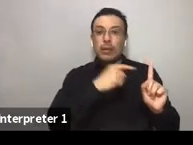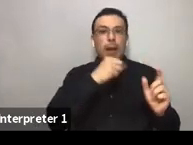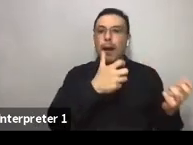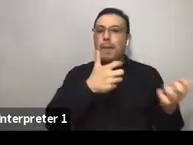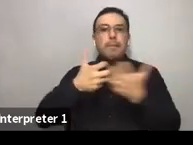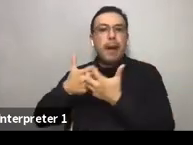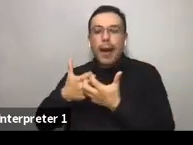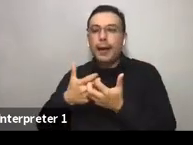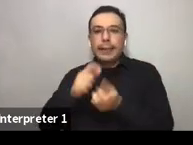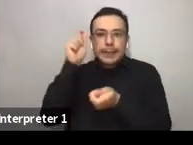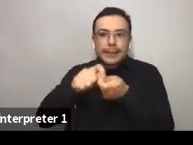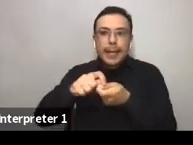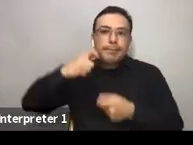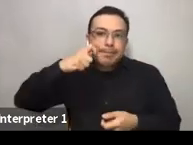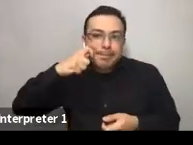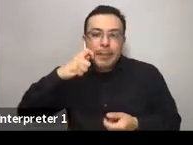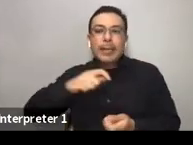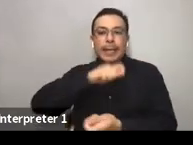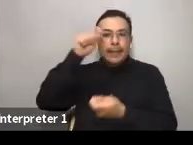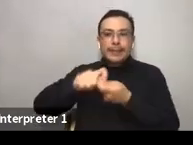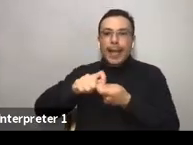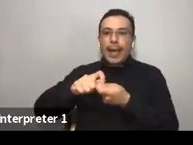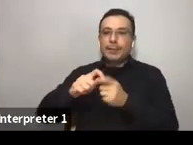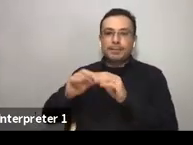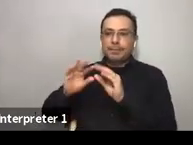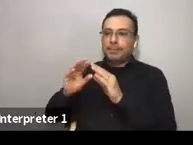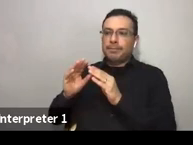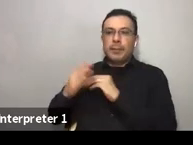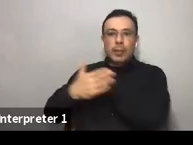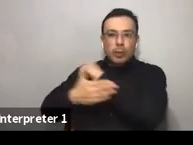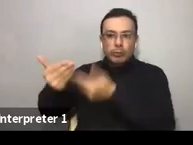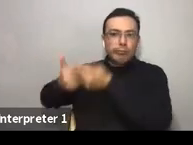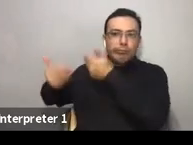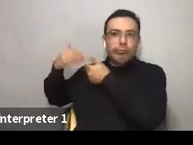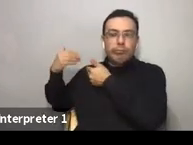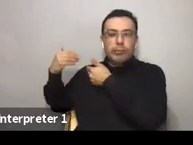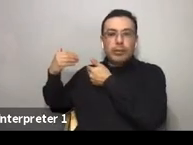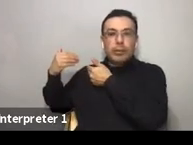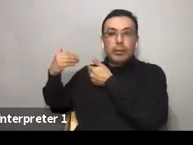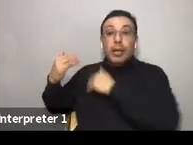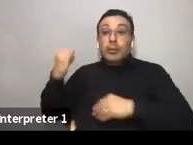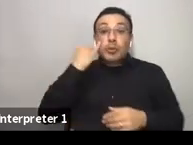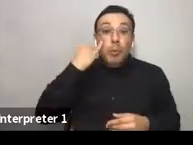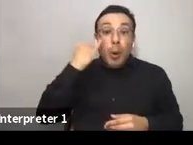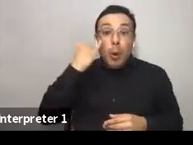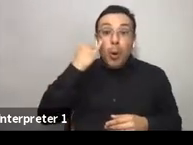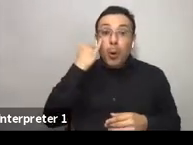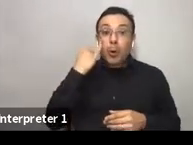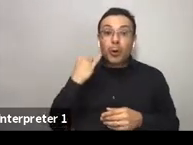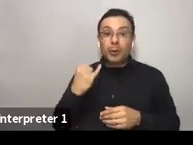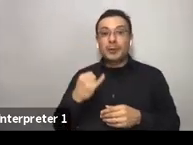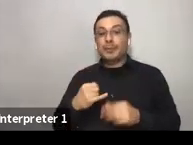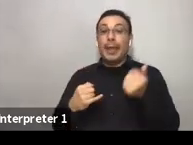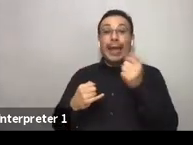which even aggregate data can be personally identifying when you have only a few people that fit into